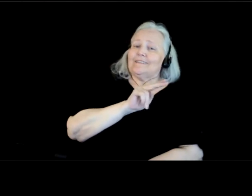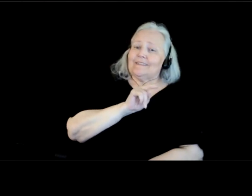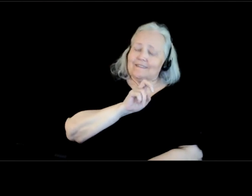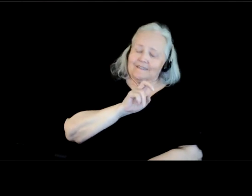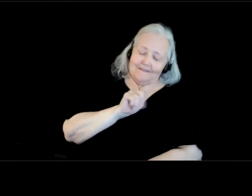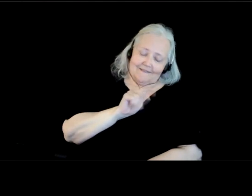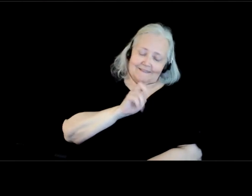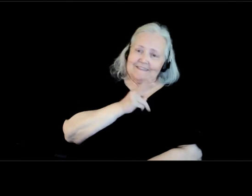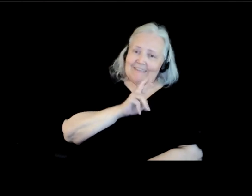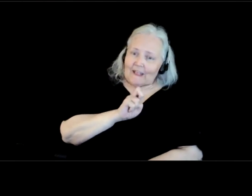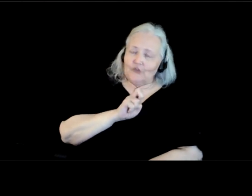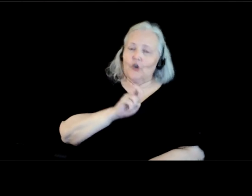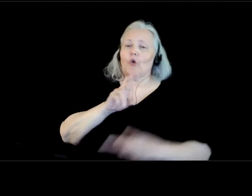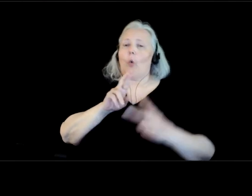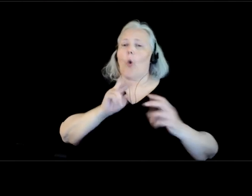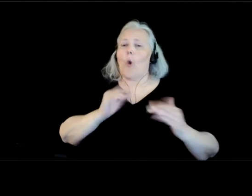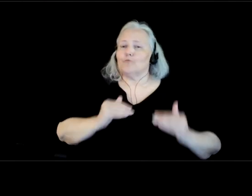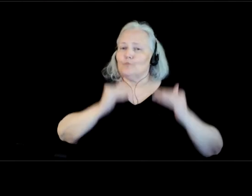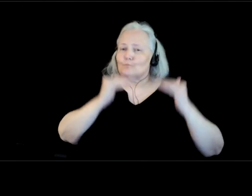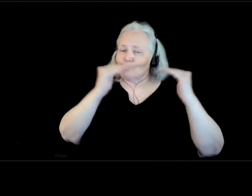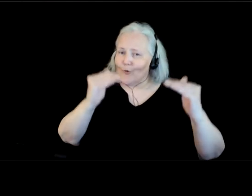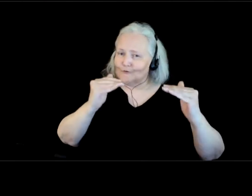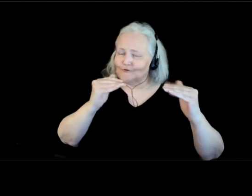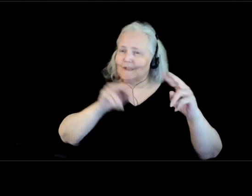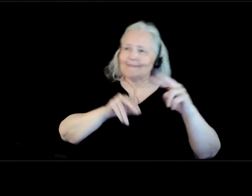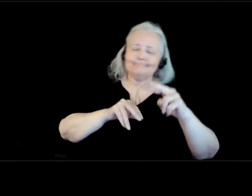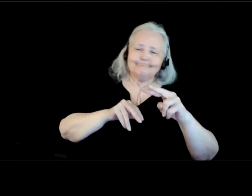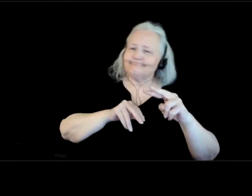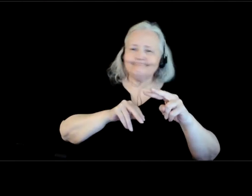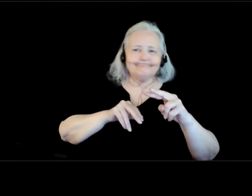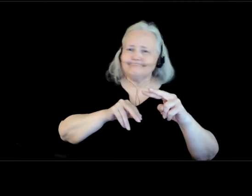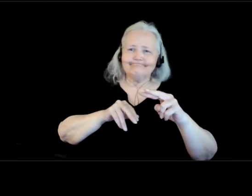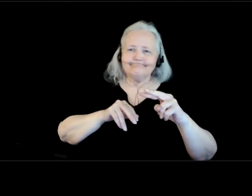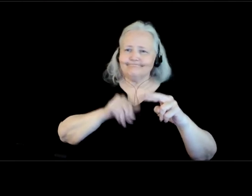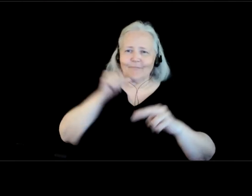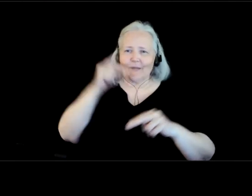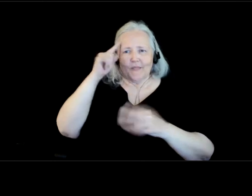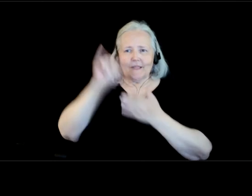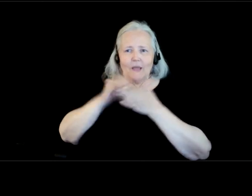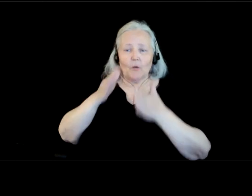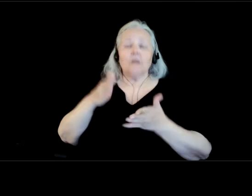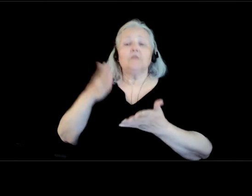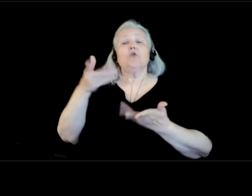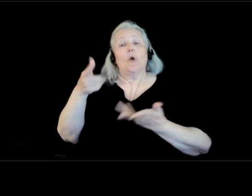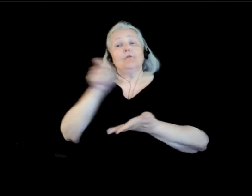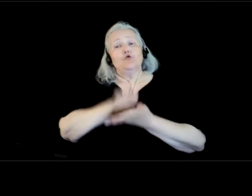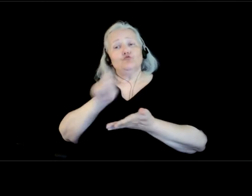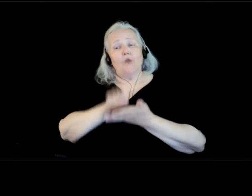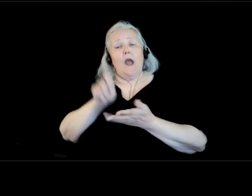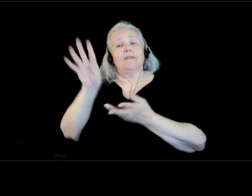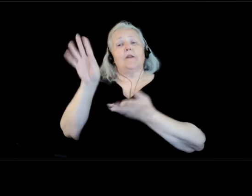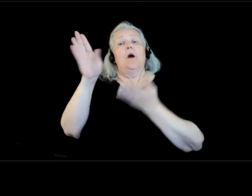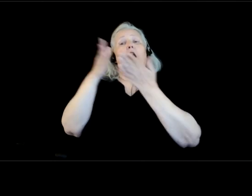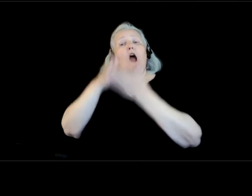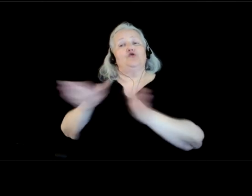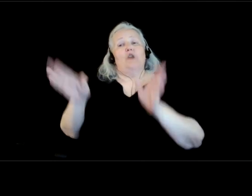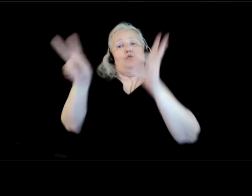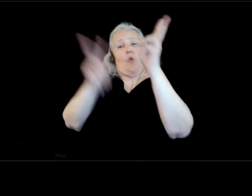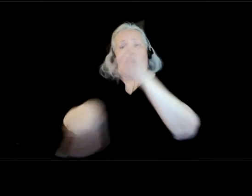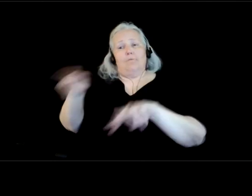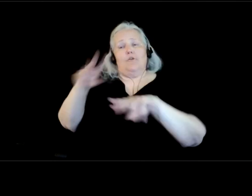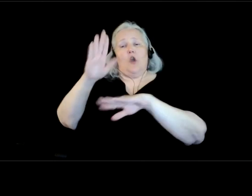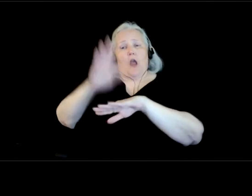So one way is to write the corpus overview article, have it reviewed and published in Language, right,